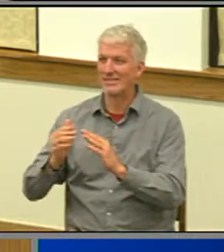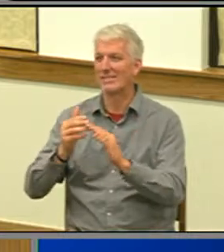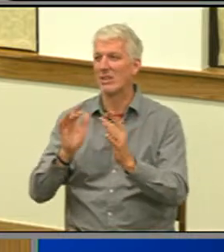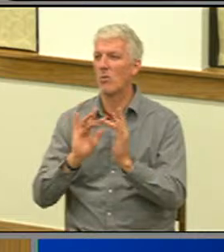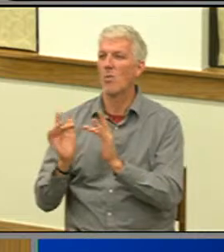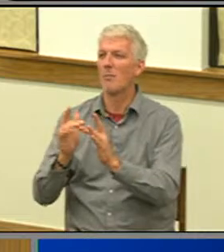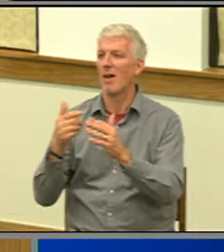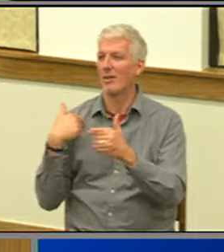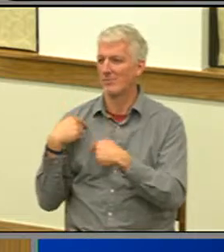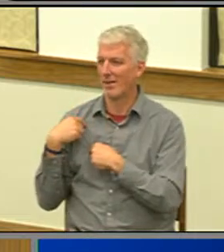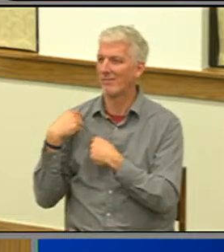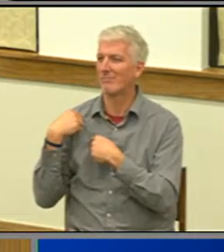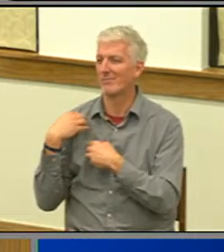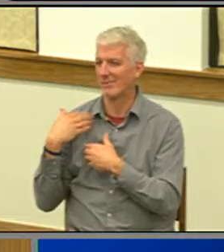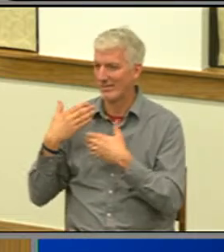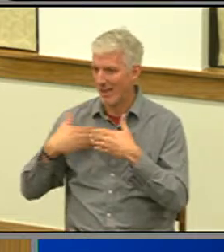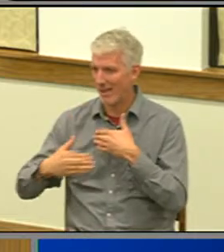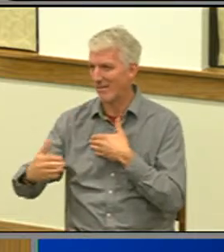the next 2 weeks.